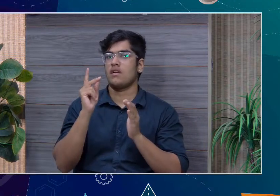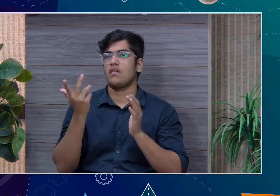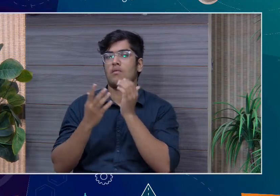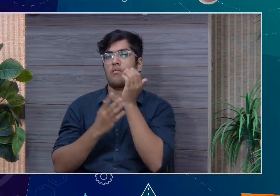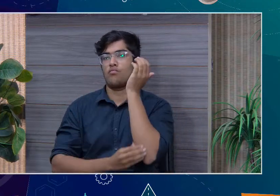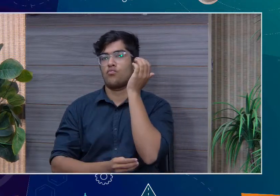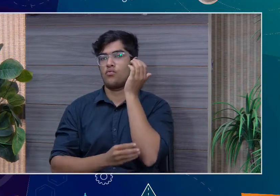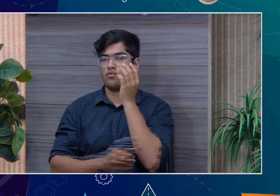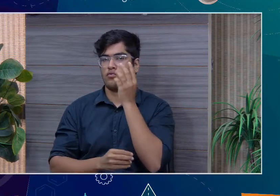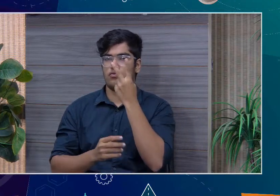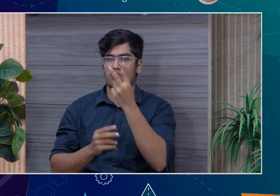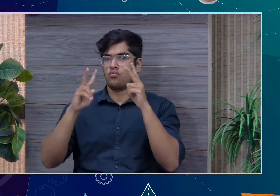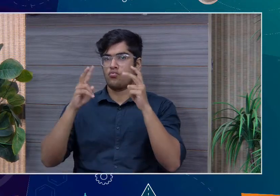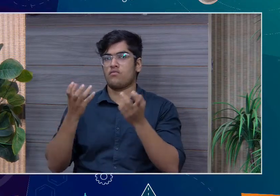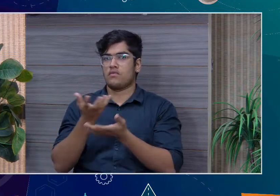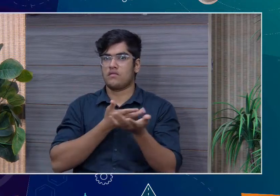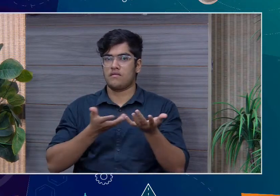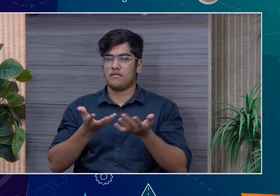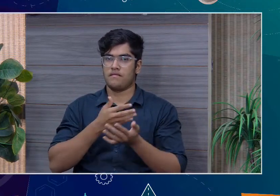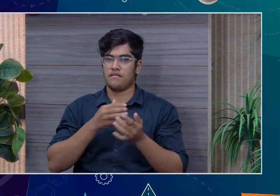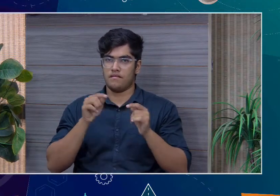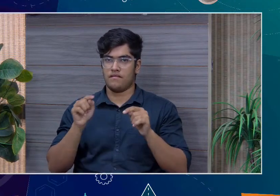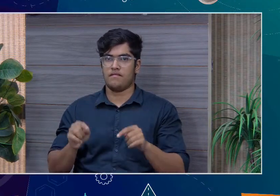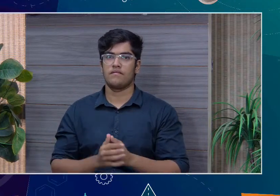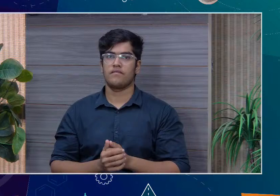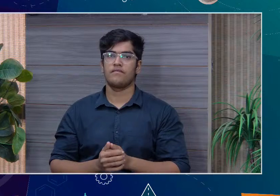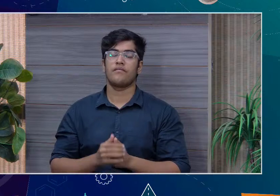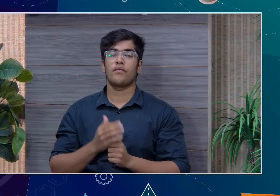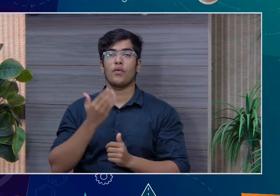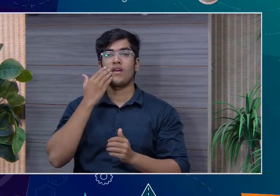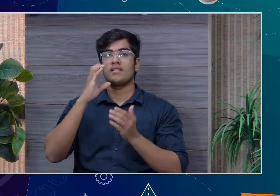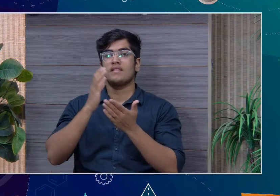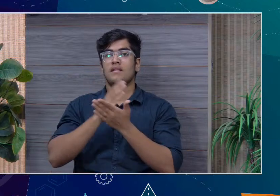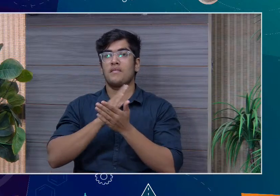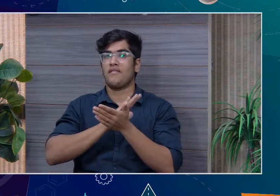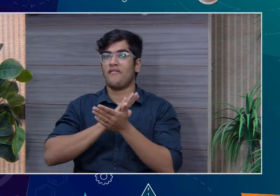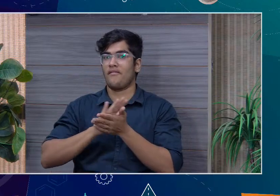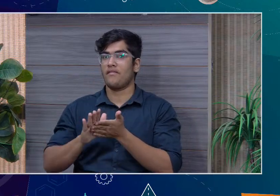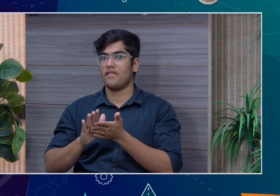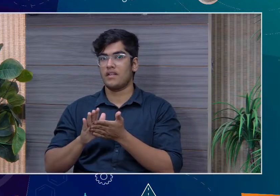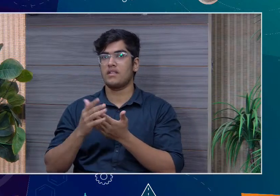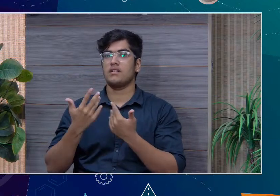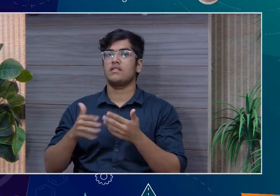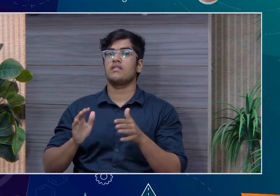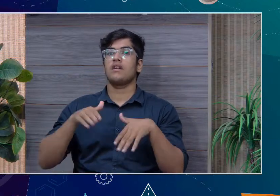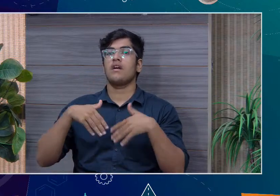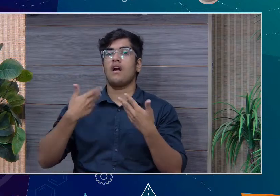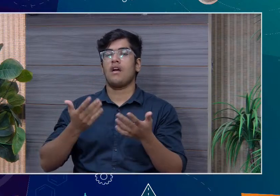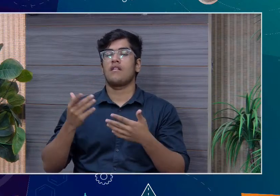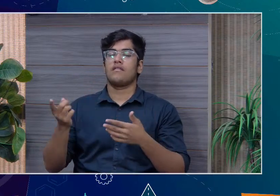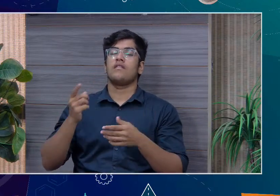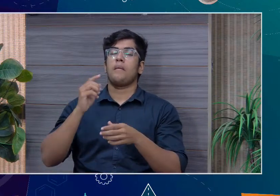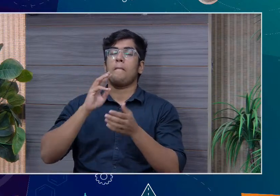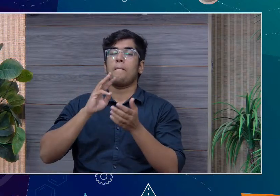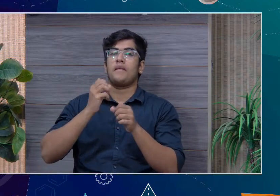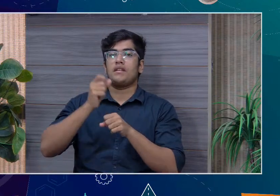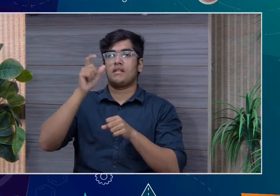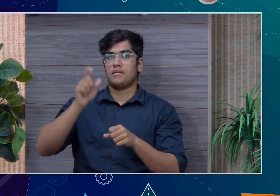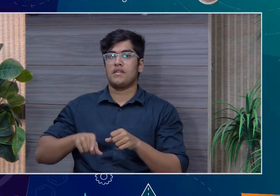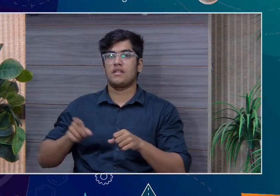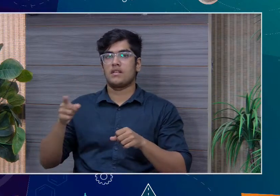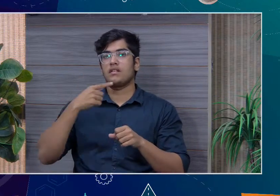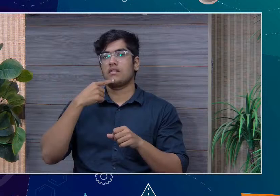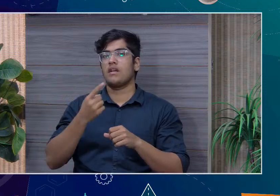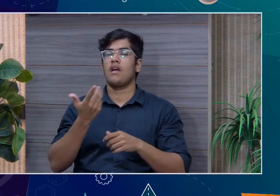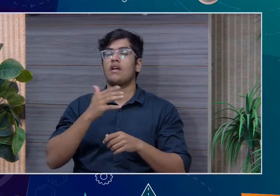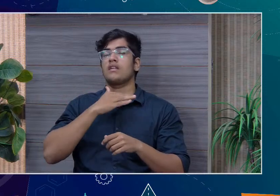poverty. Right. Because when we in the end of the chapter, the author also tells us about that Mr. Gessler died because